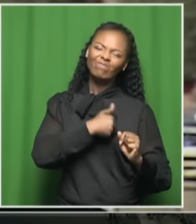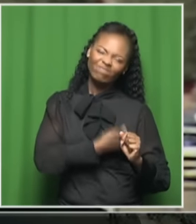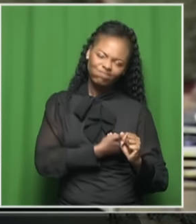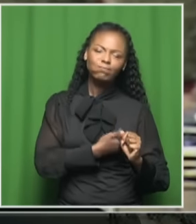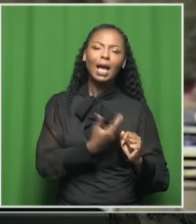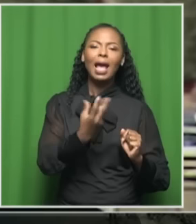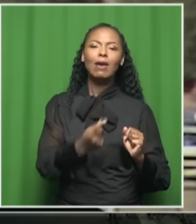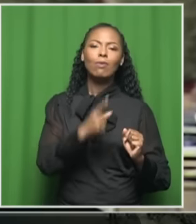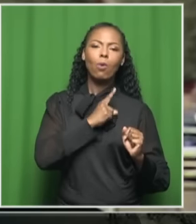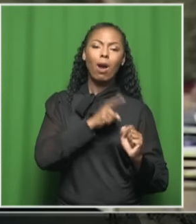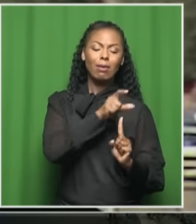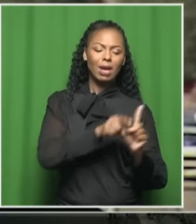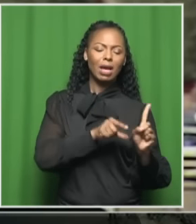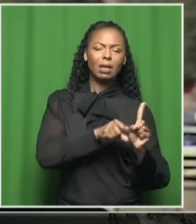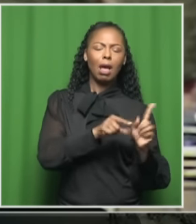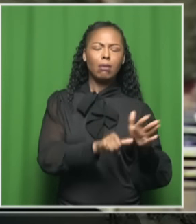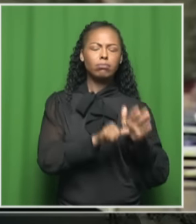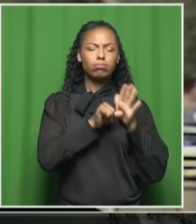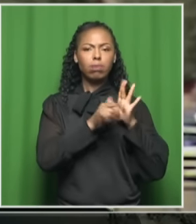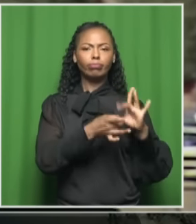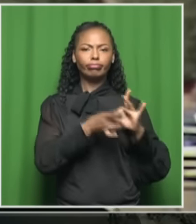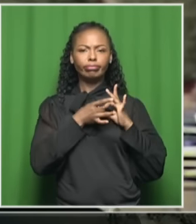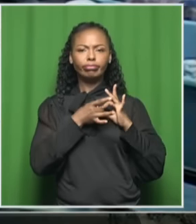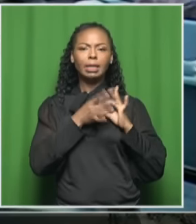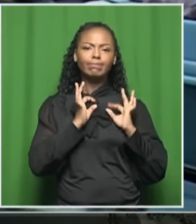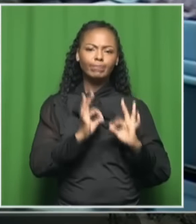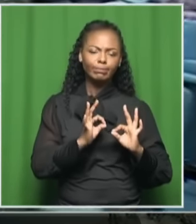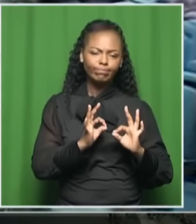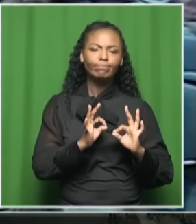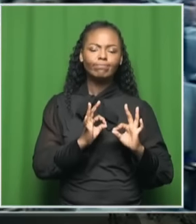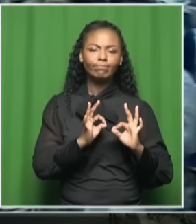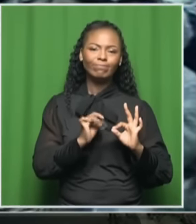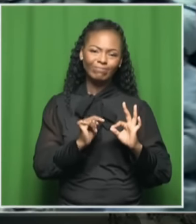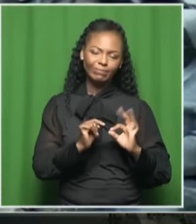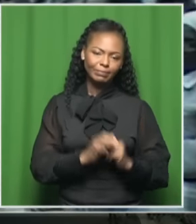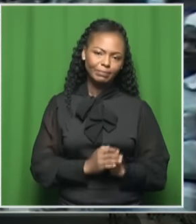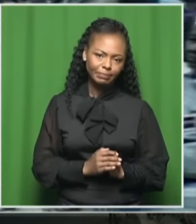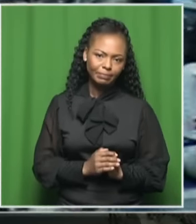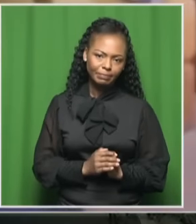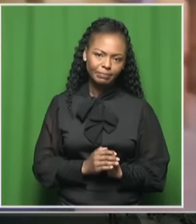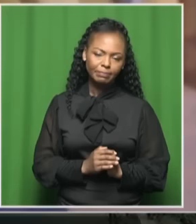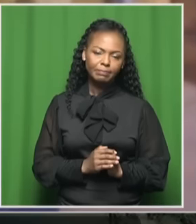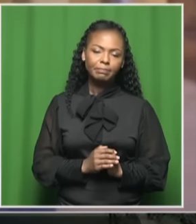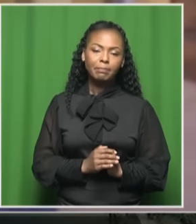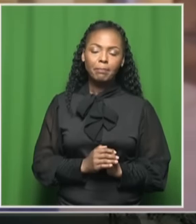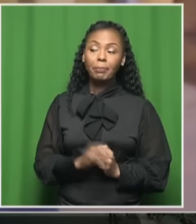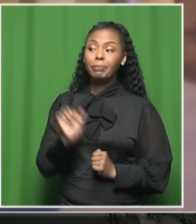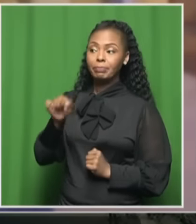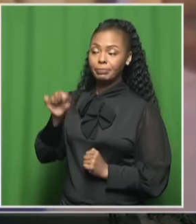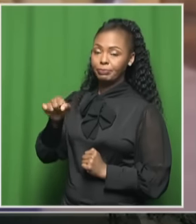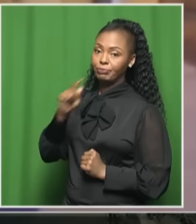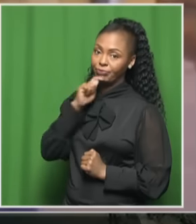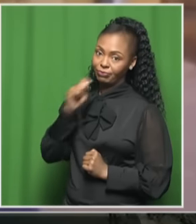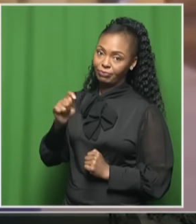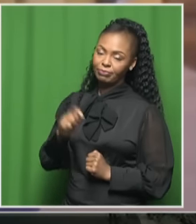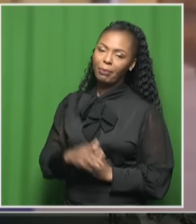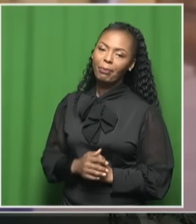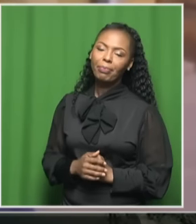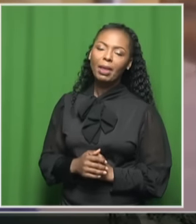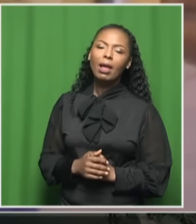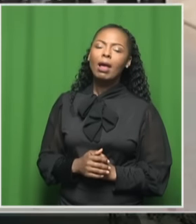that is very important to us as a faith movement, as a church. Yeah, most definitely. And I mean, I know